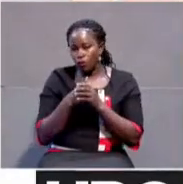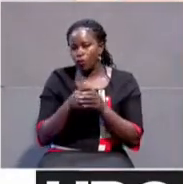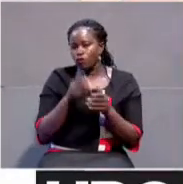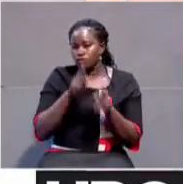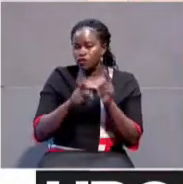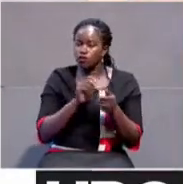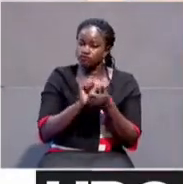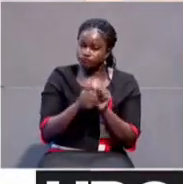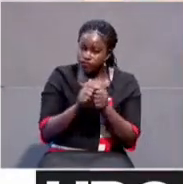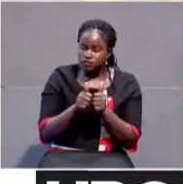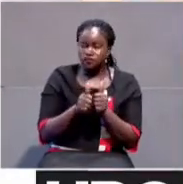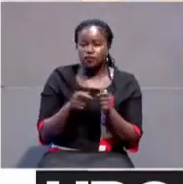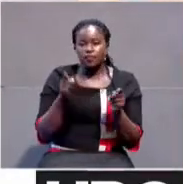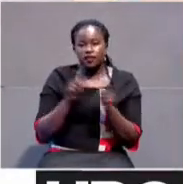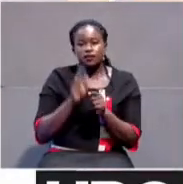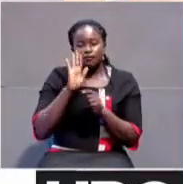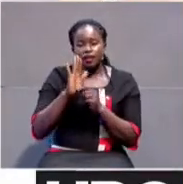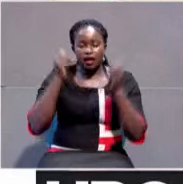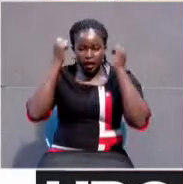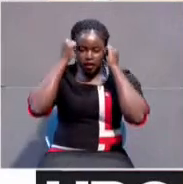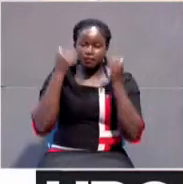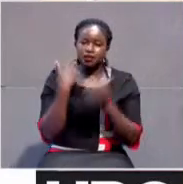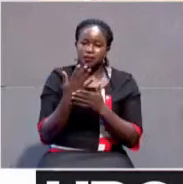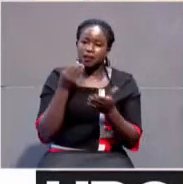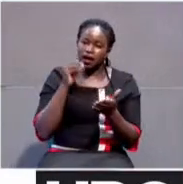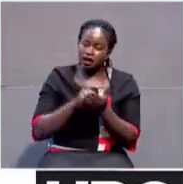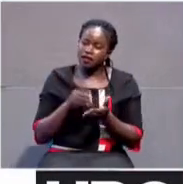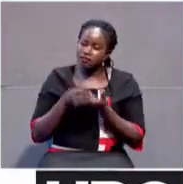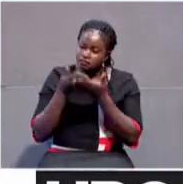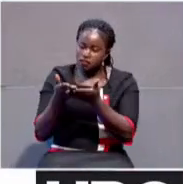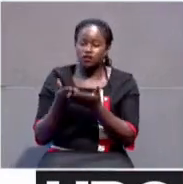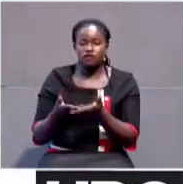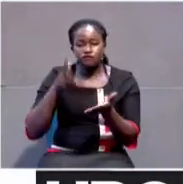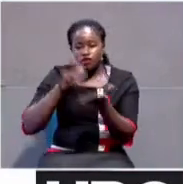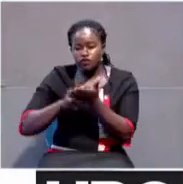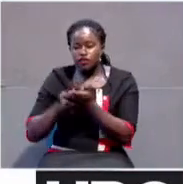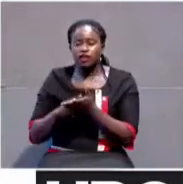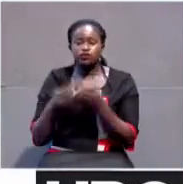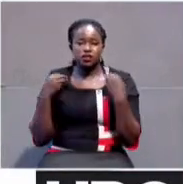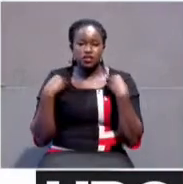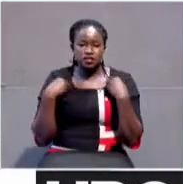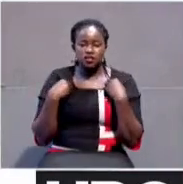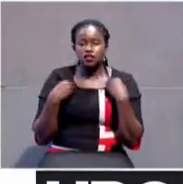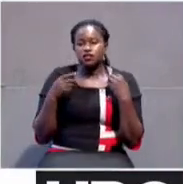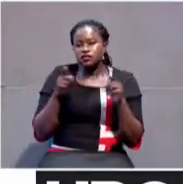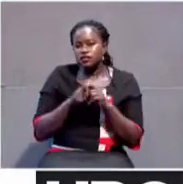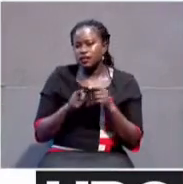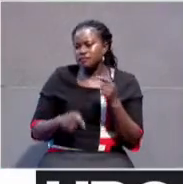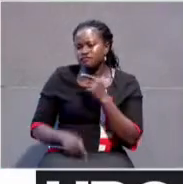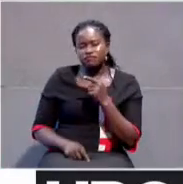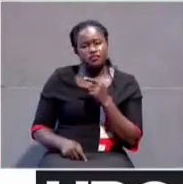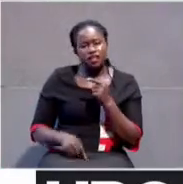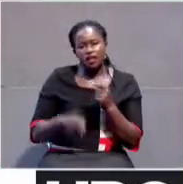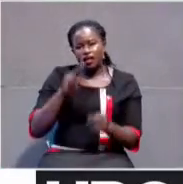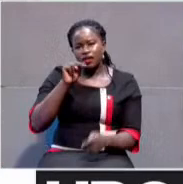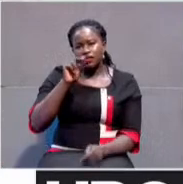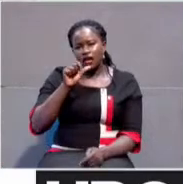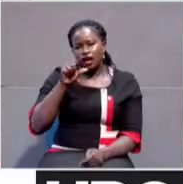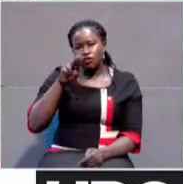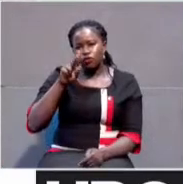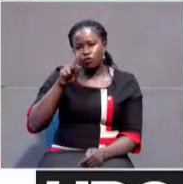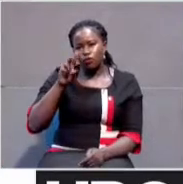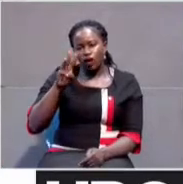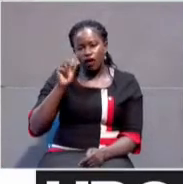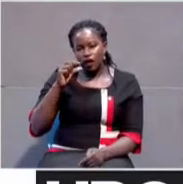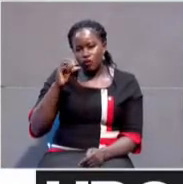in the race to resubmit their academic documents for a verification exercise, which Nalukwago is opposing. This election